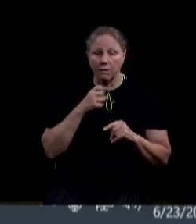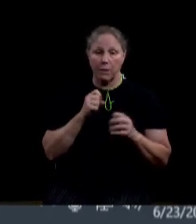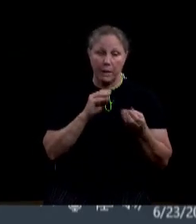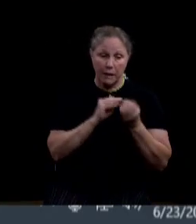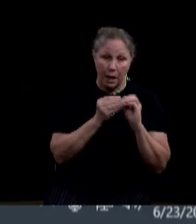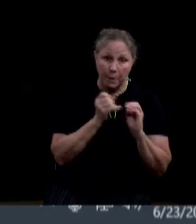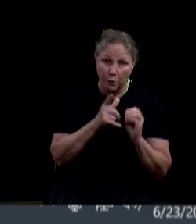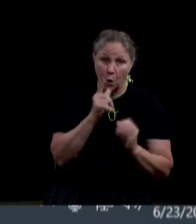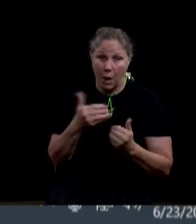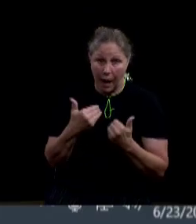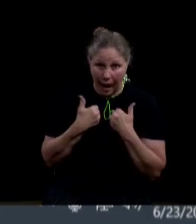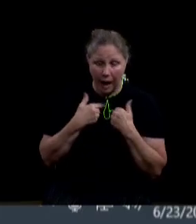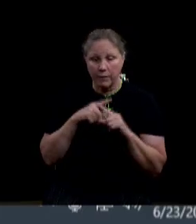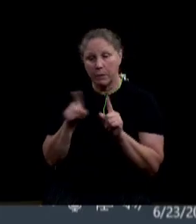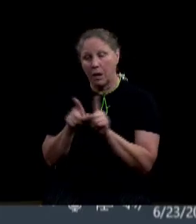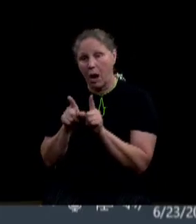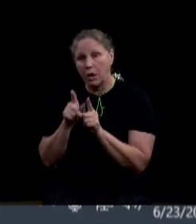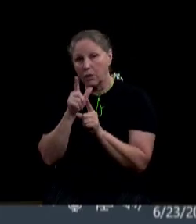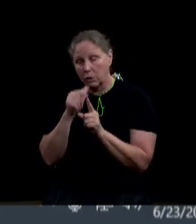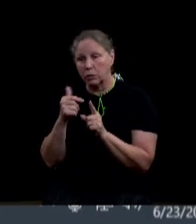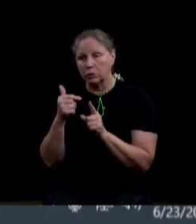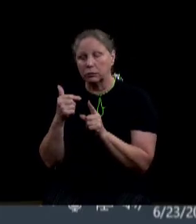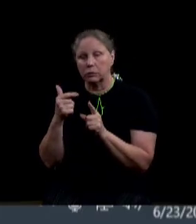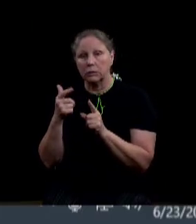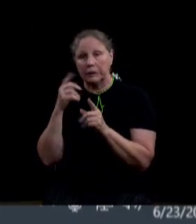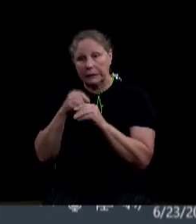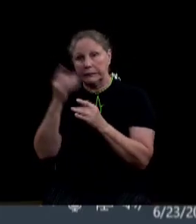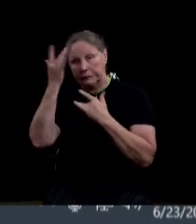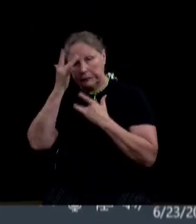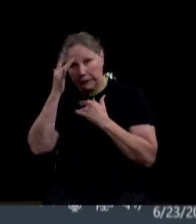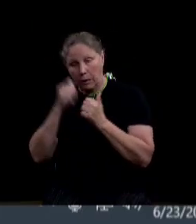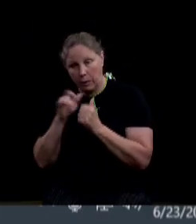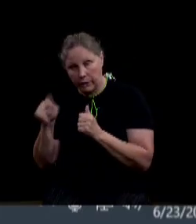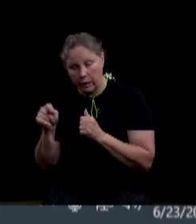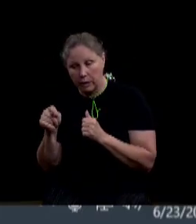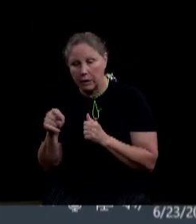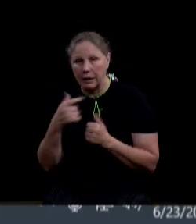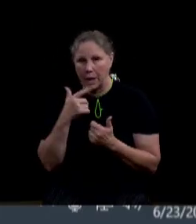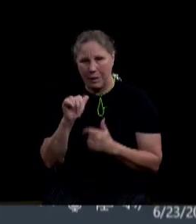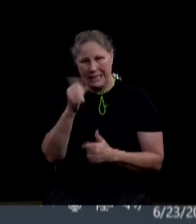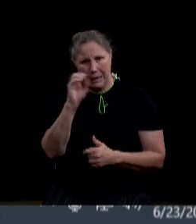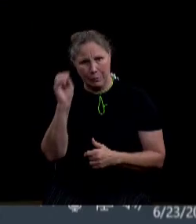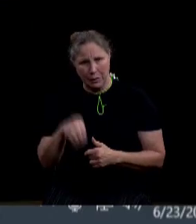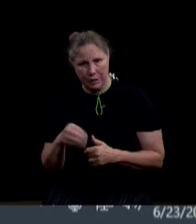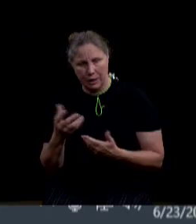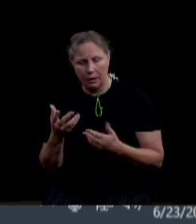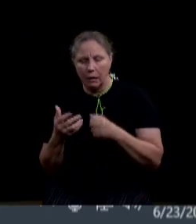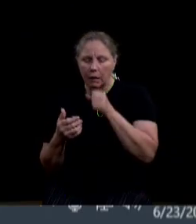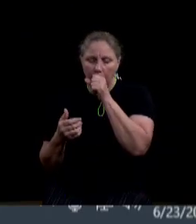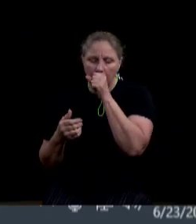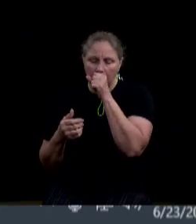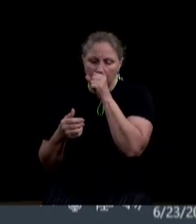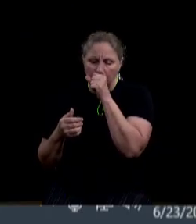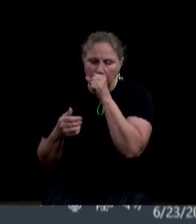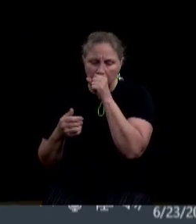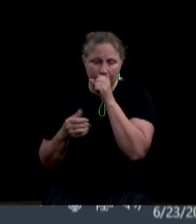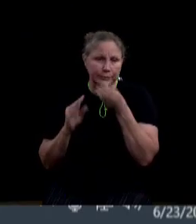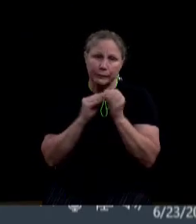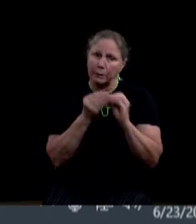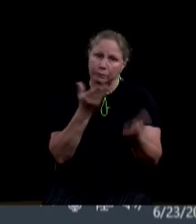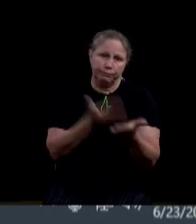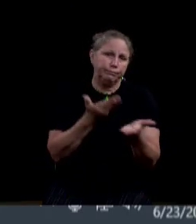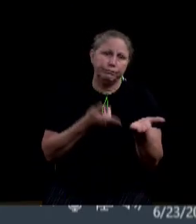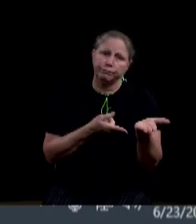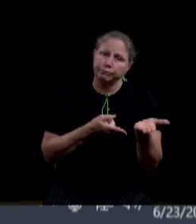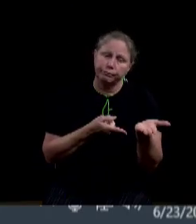where we're hovering up around 10% now. The numbers, you know, don't lie there. what we know about COVID, there's been some good studies out